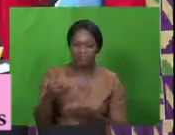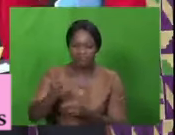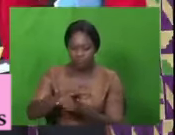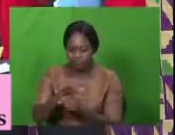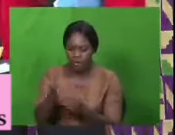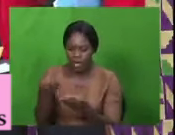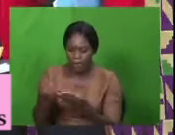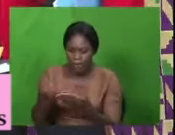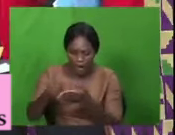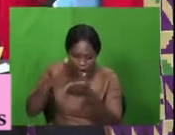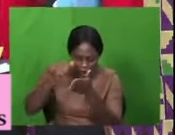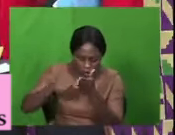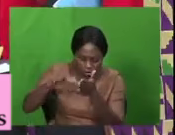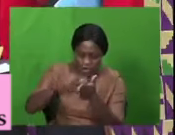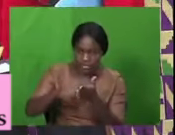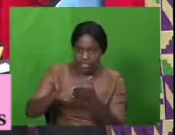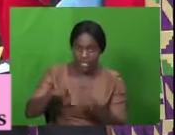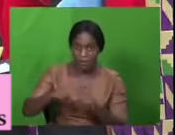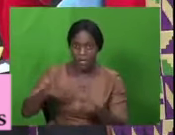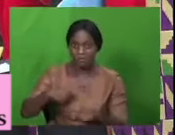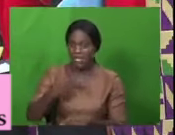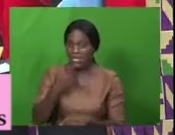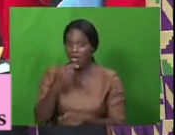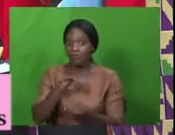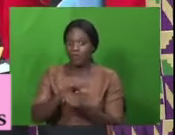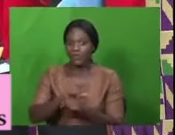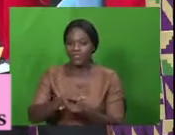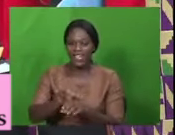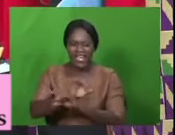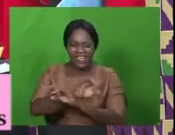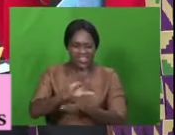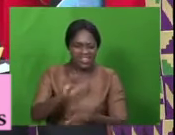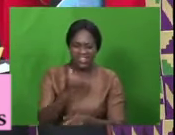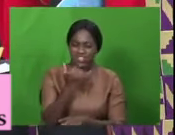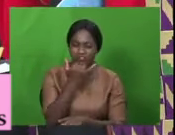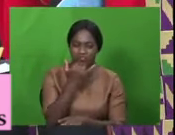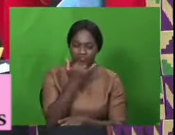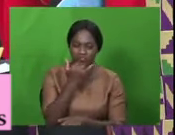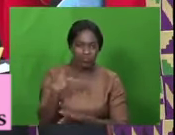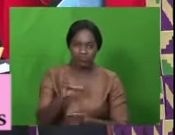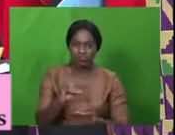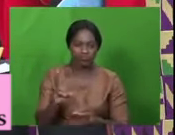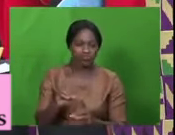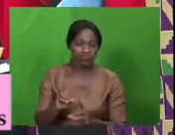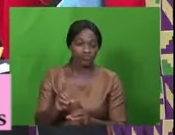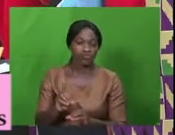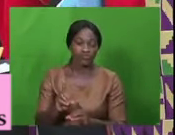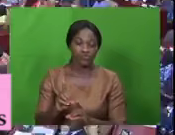House that nothing dishonorable was done with the COVID funds.